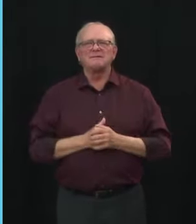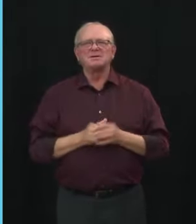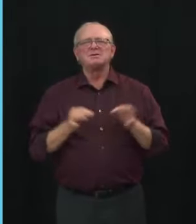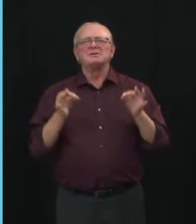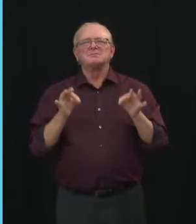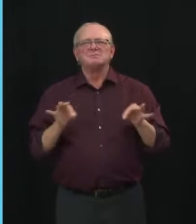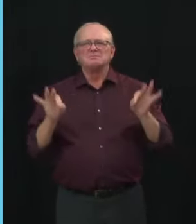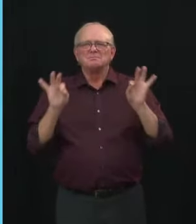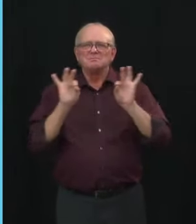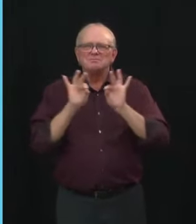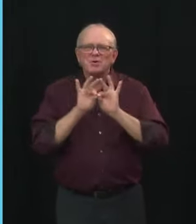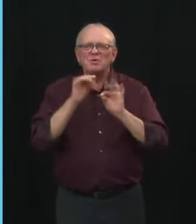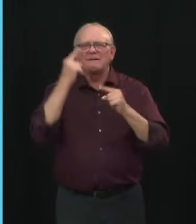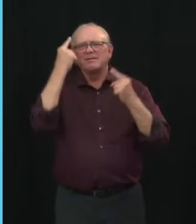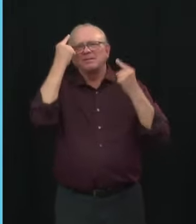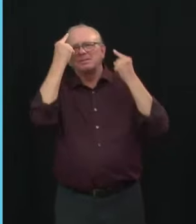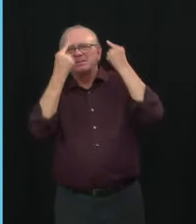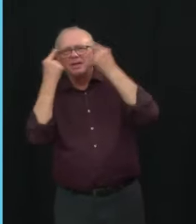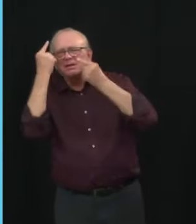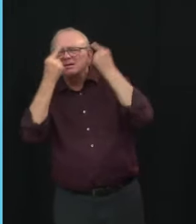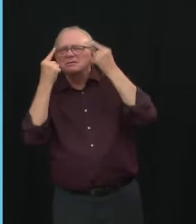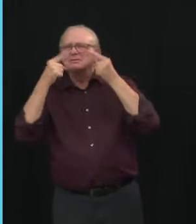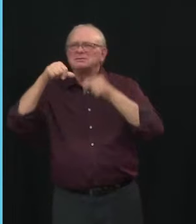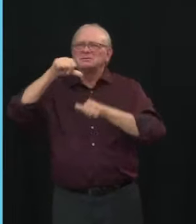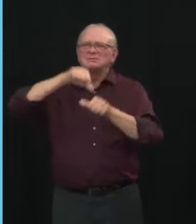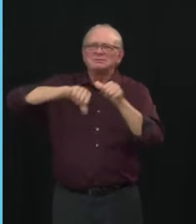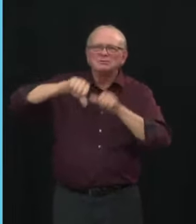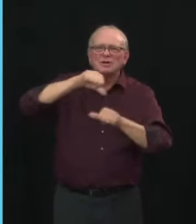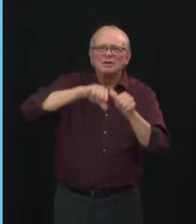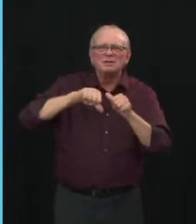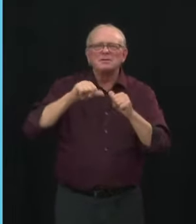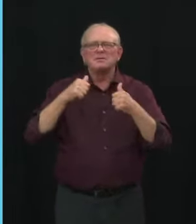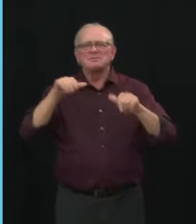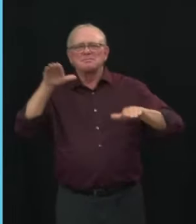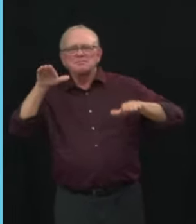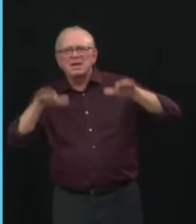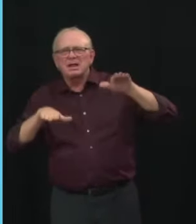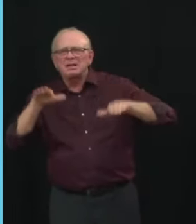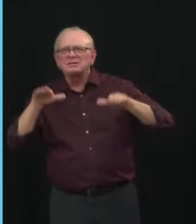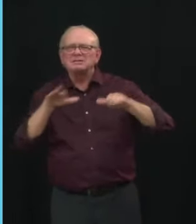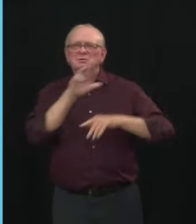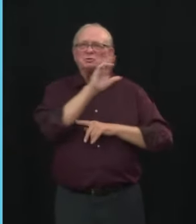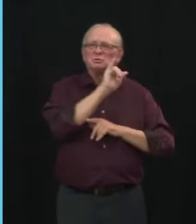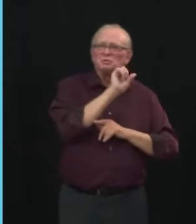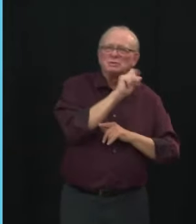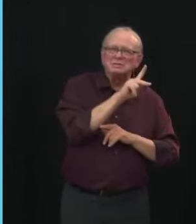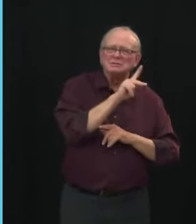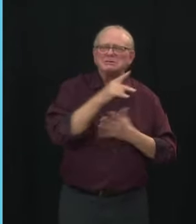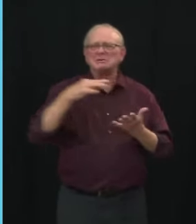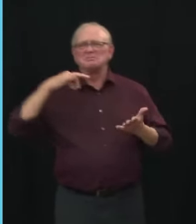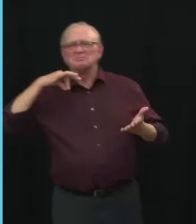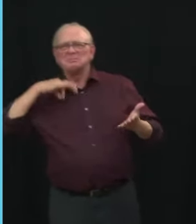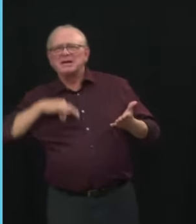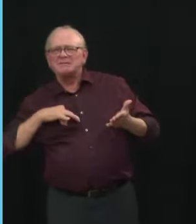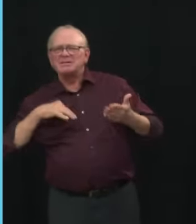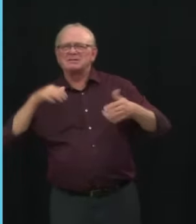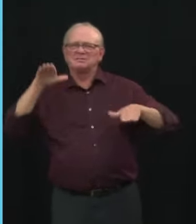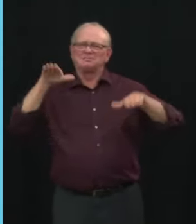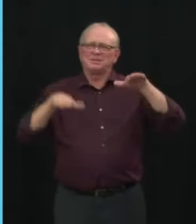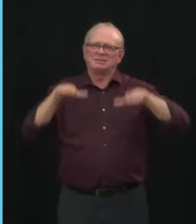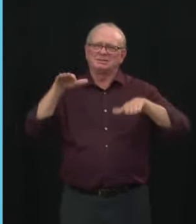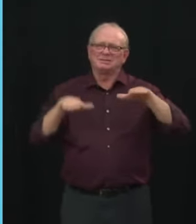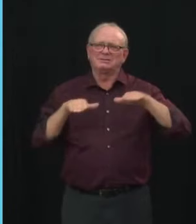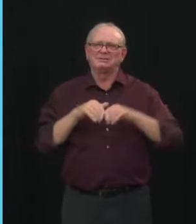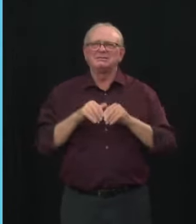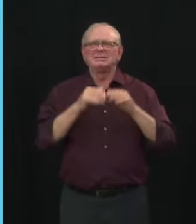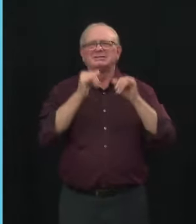into account. Each person's balance of risks and benefits is different, and the many decisions each of us have to make every day